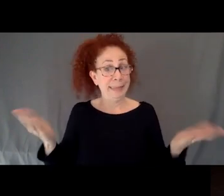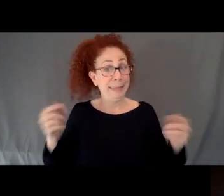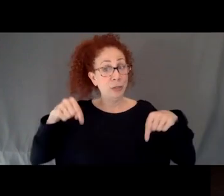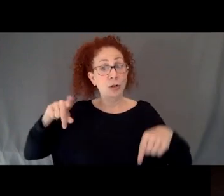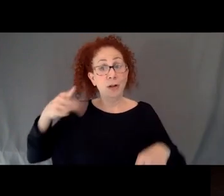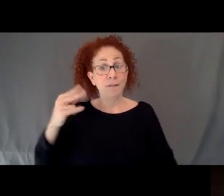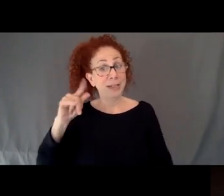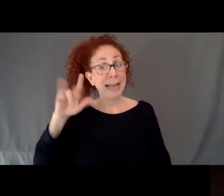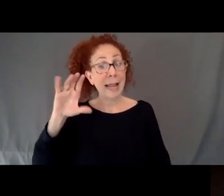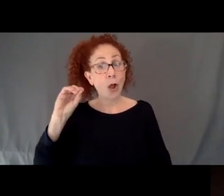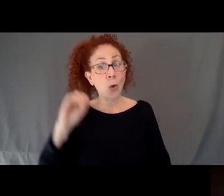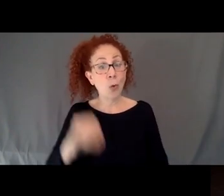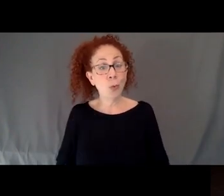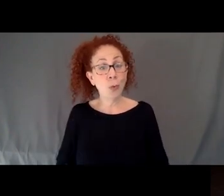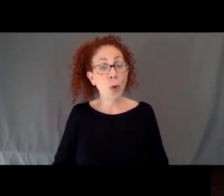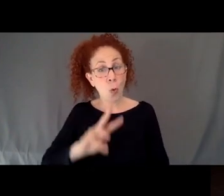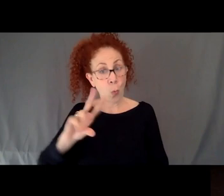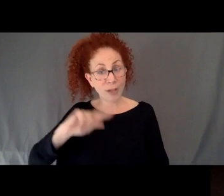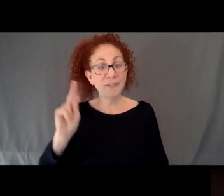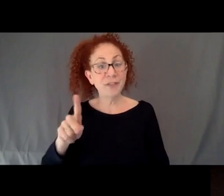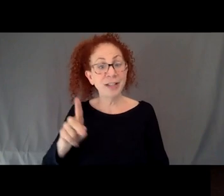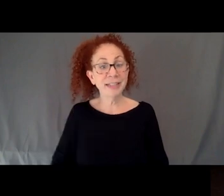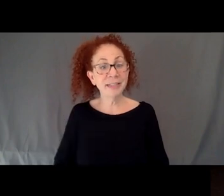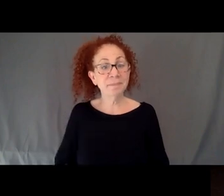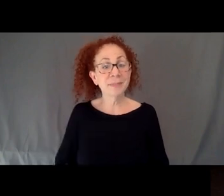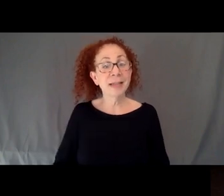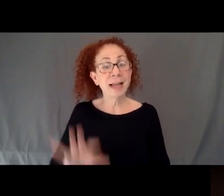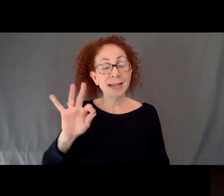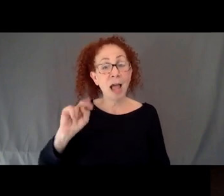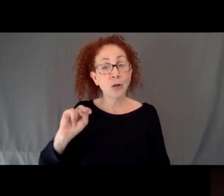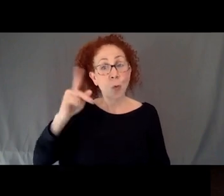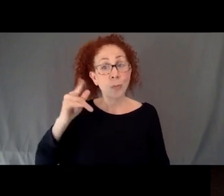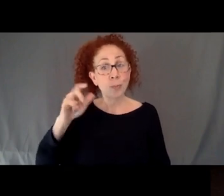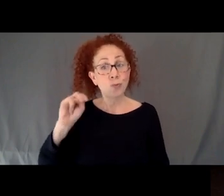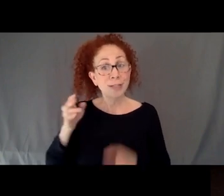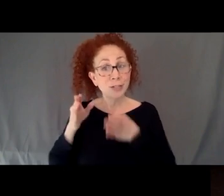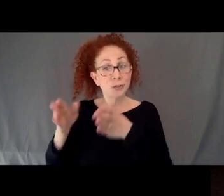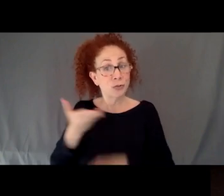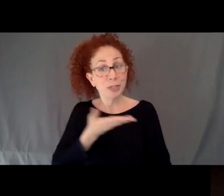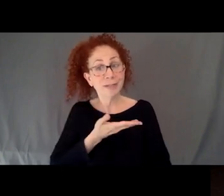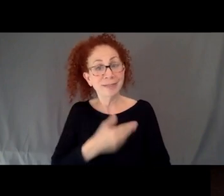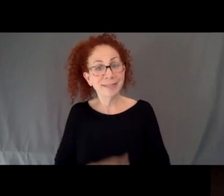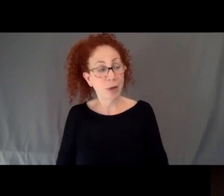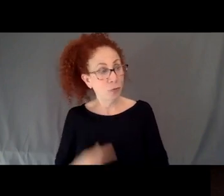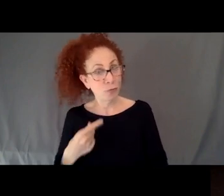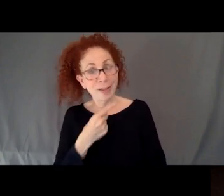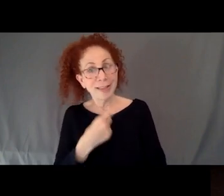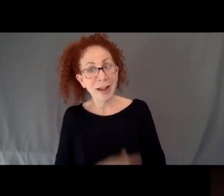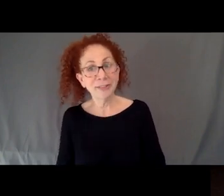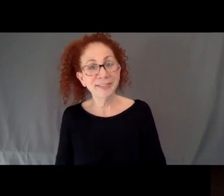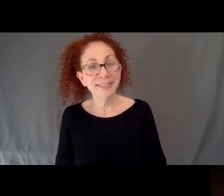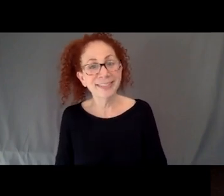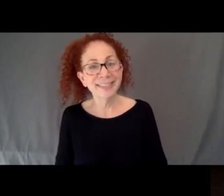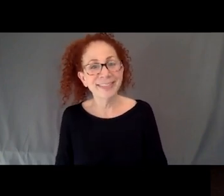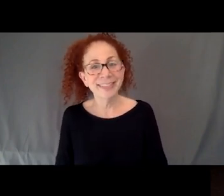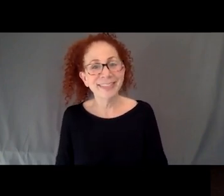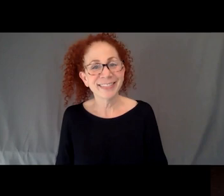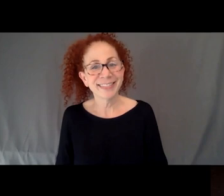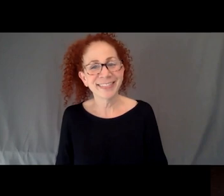Right at Philadanco, right in West Philly, 9 North Preston Street. You can get it right there.